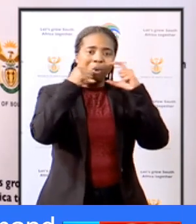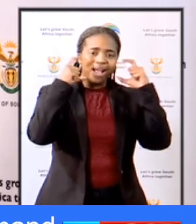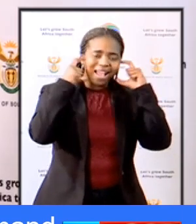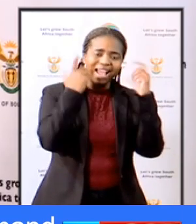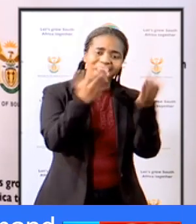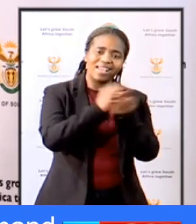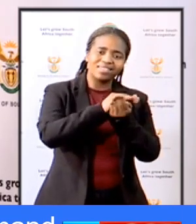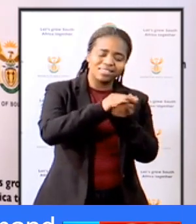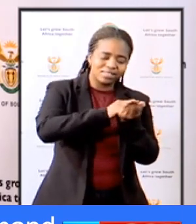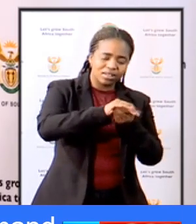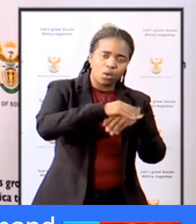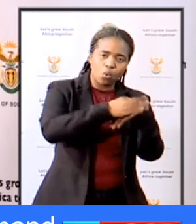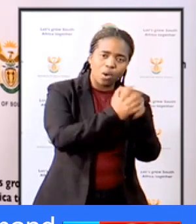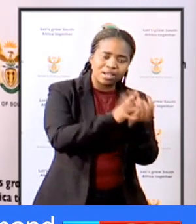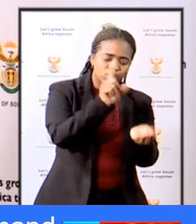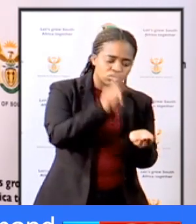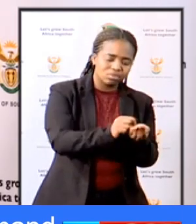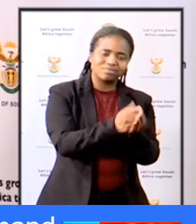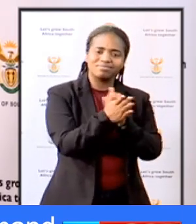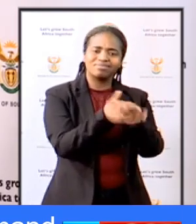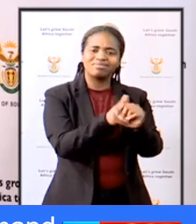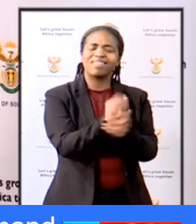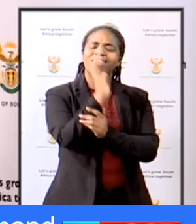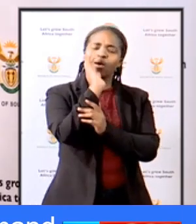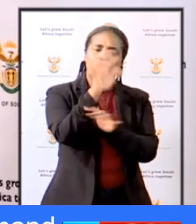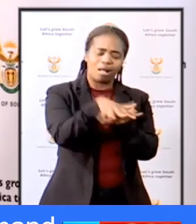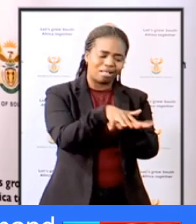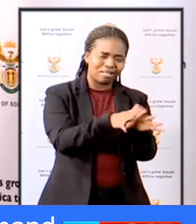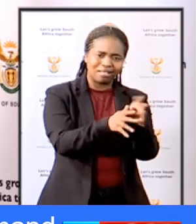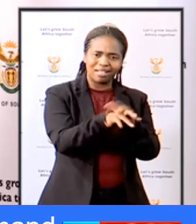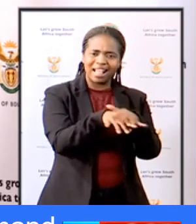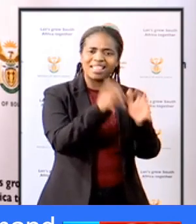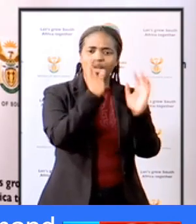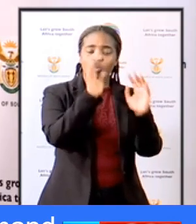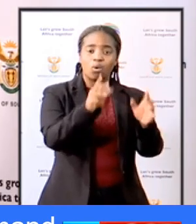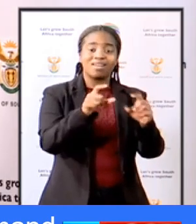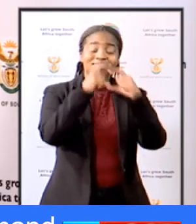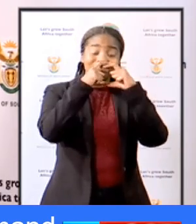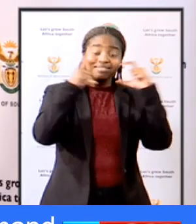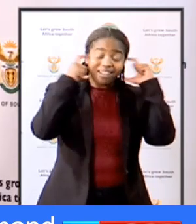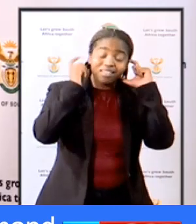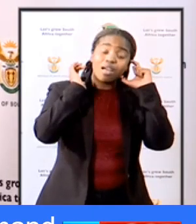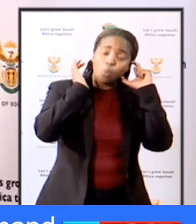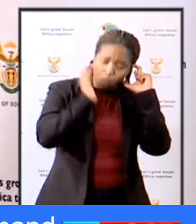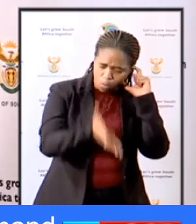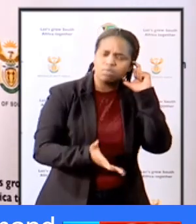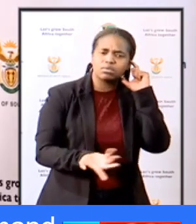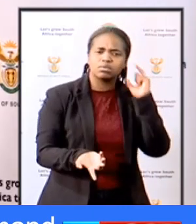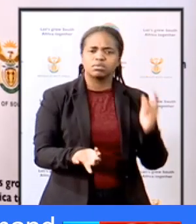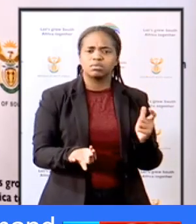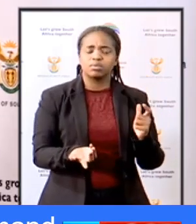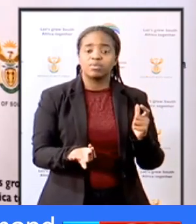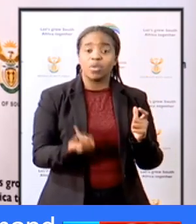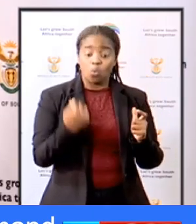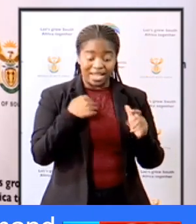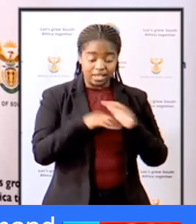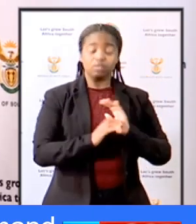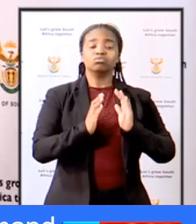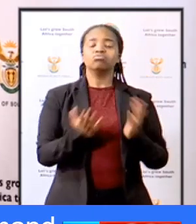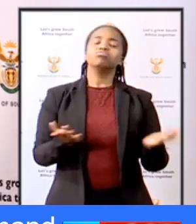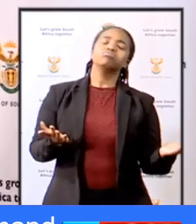washing of hands. They will adhere similarly to wearing of masks in the